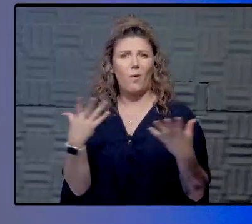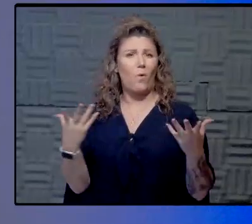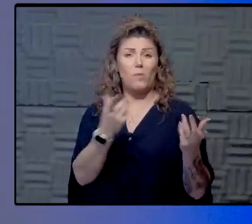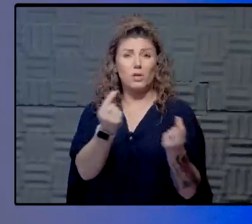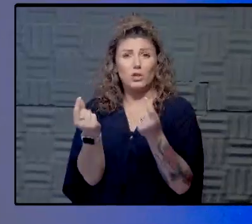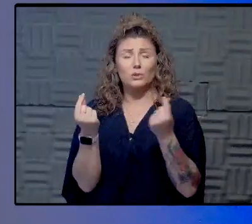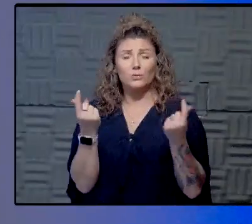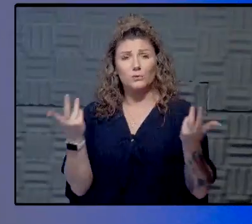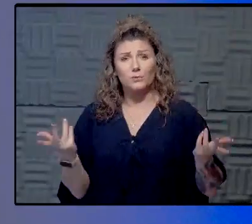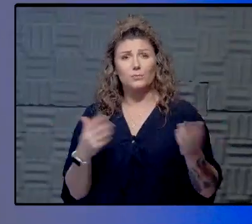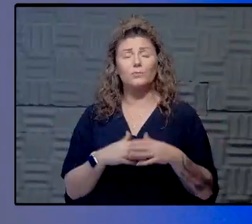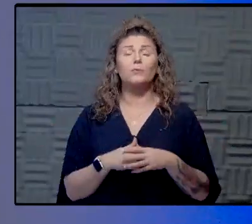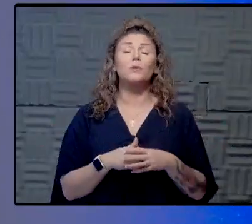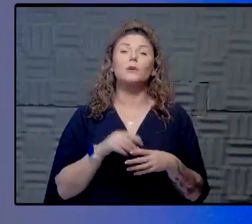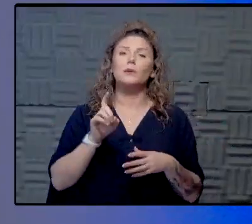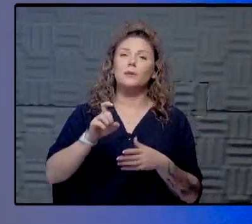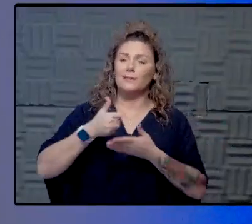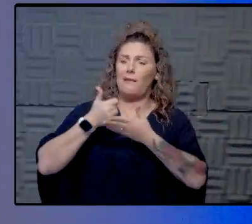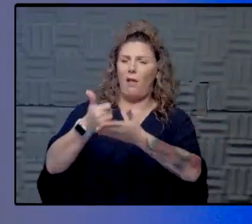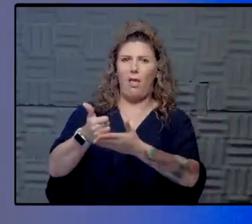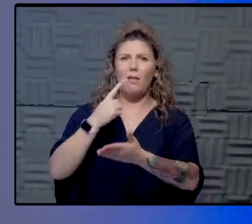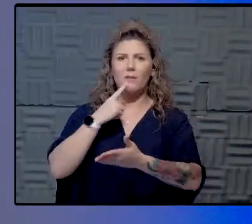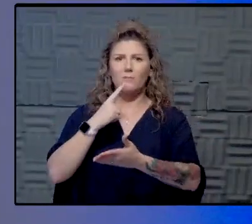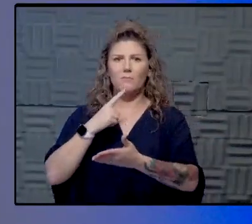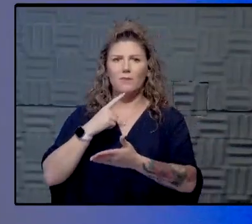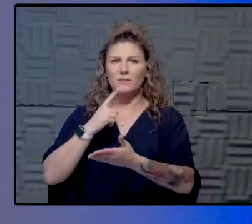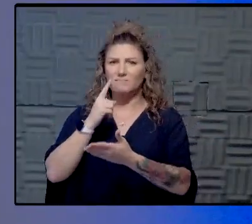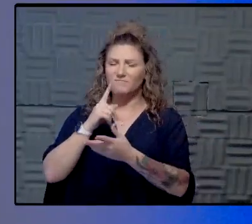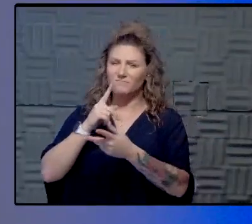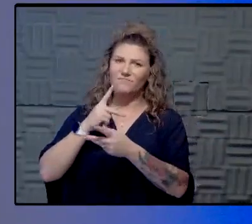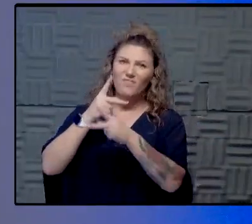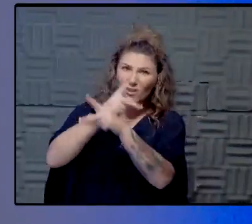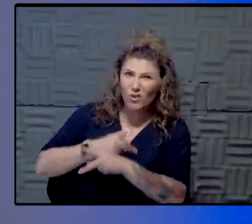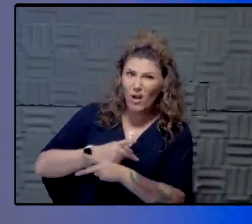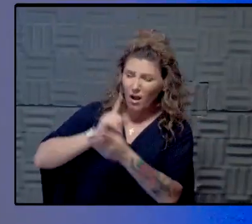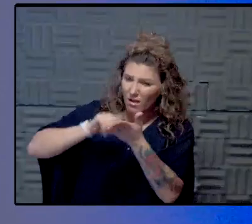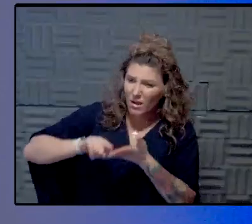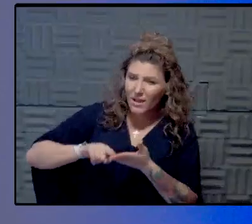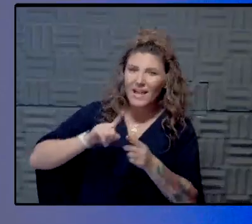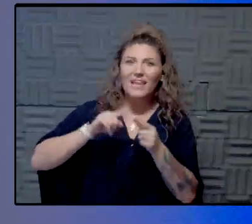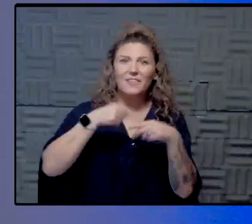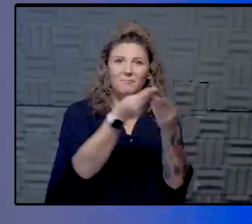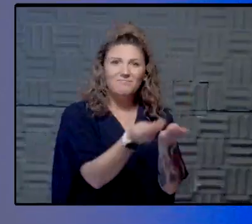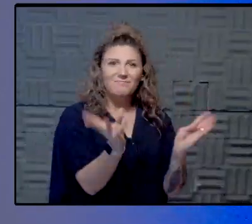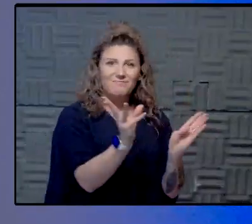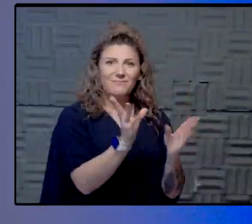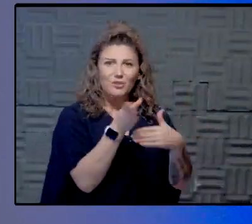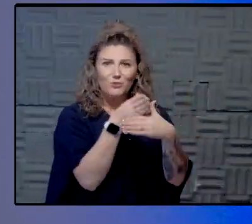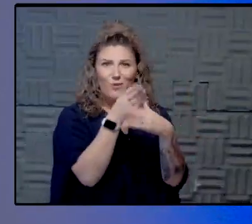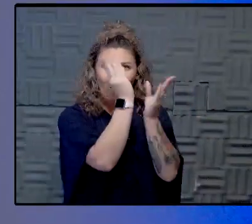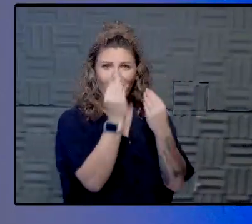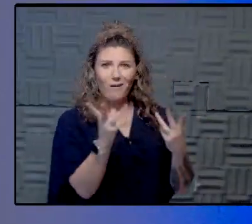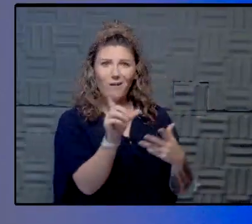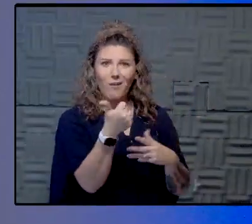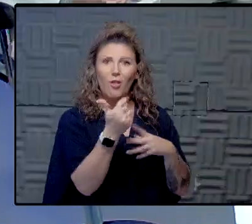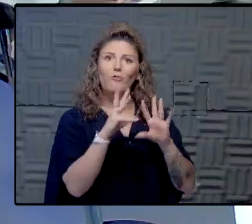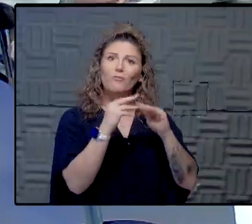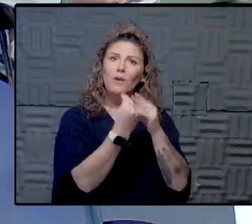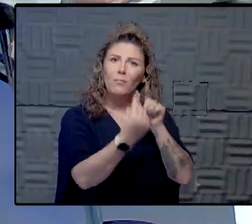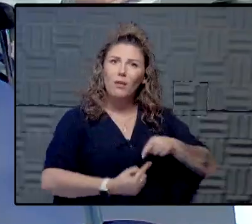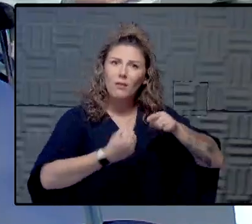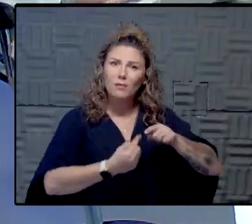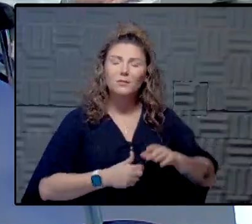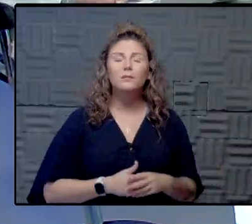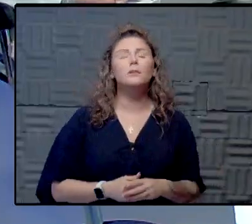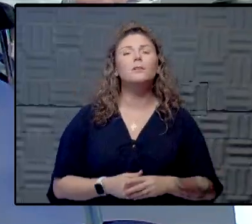to help share that and educate that with these other families and children. So